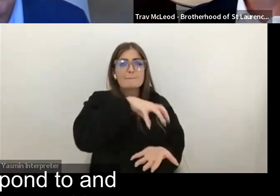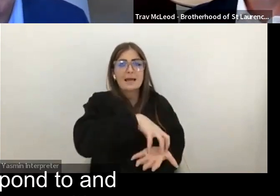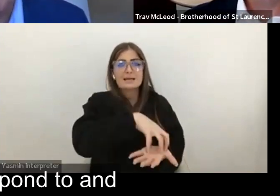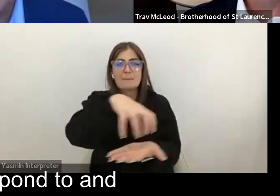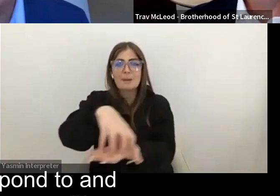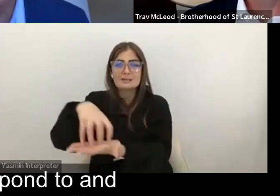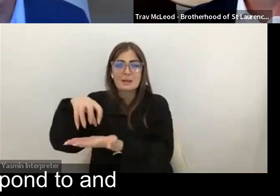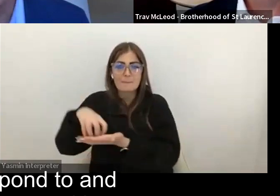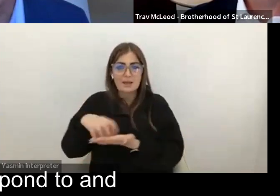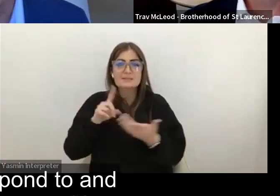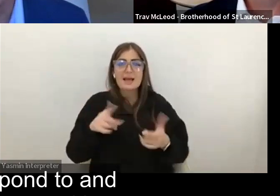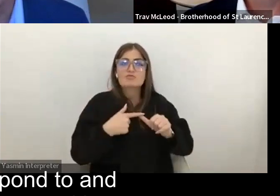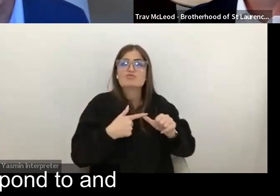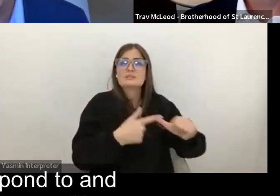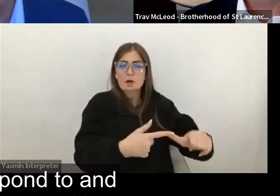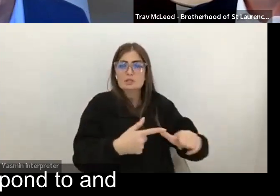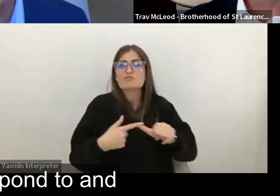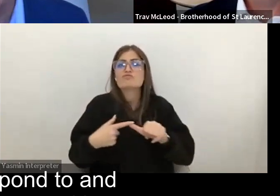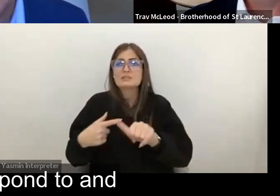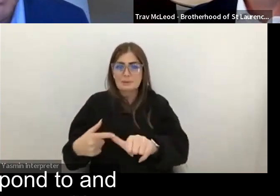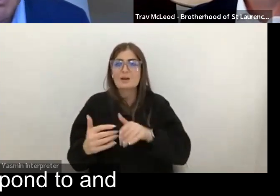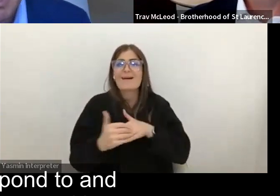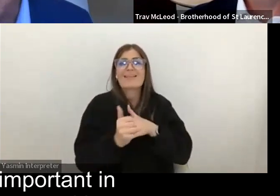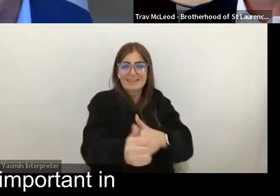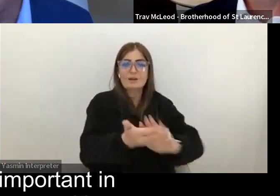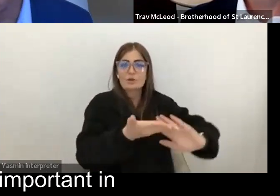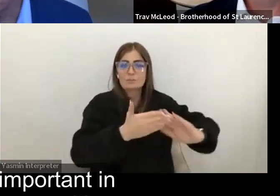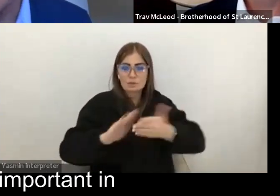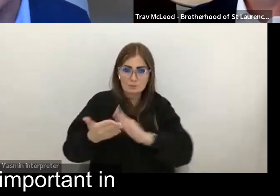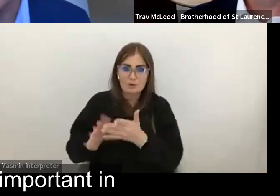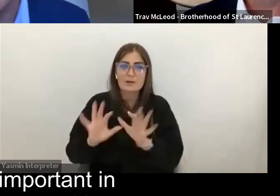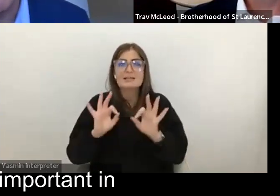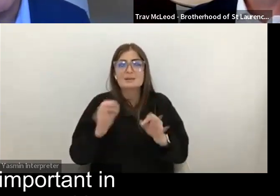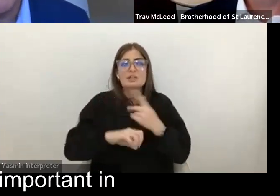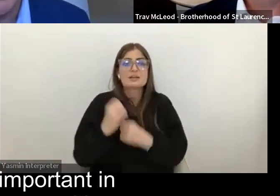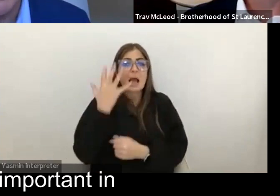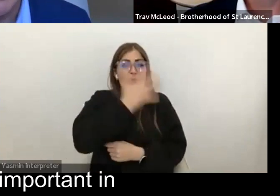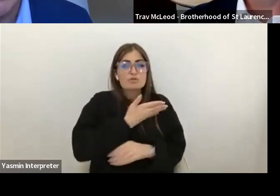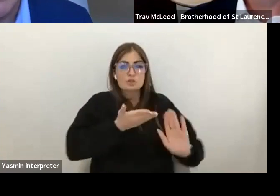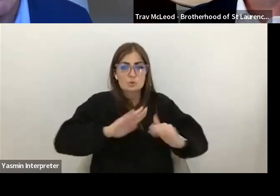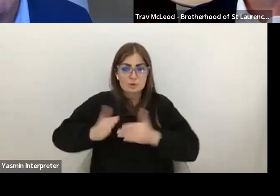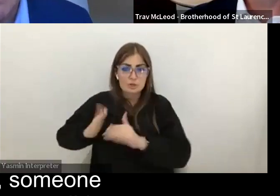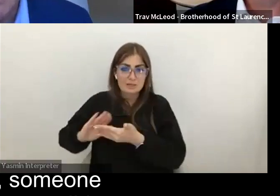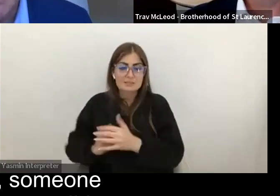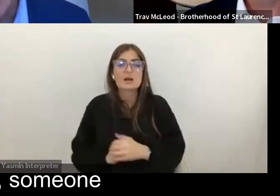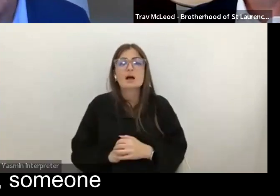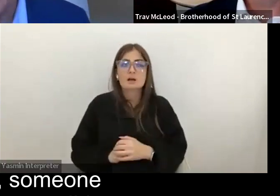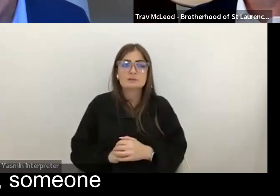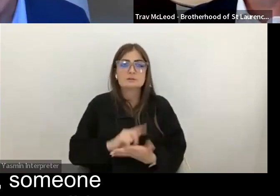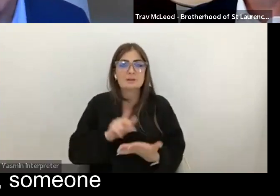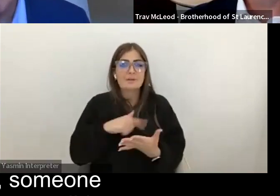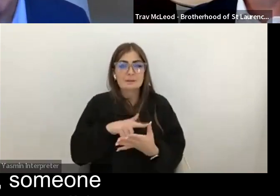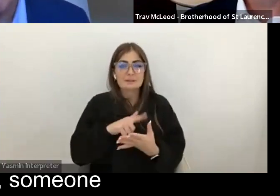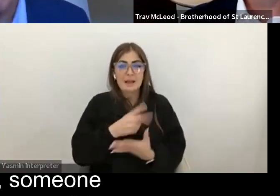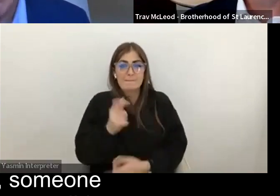be respond to and led by the communities, particularly important in Aboriginal communities. And fifthly,